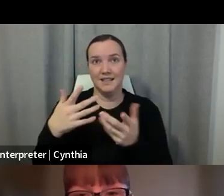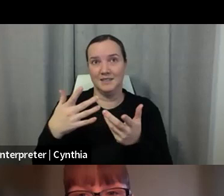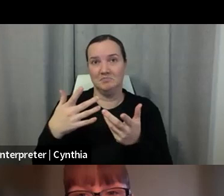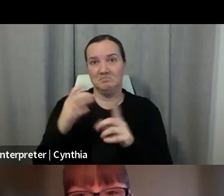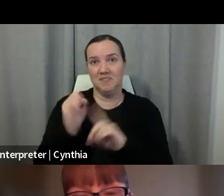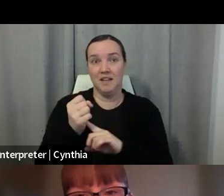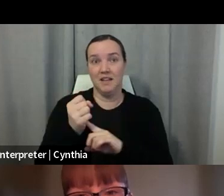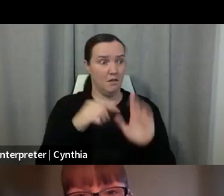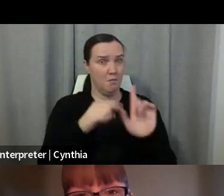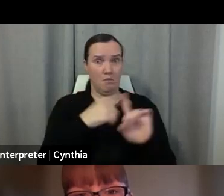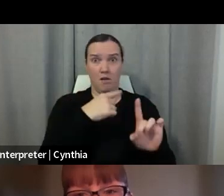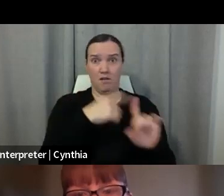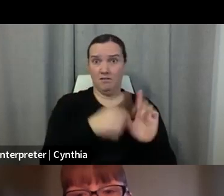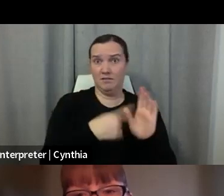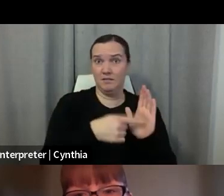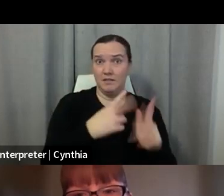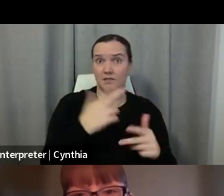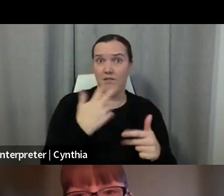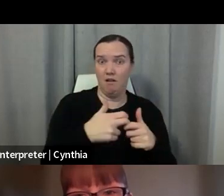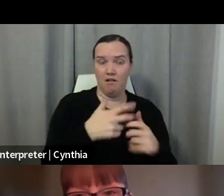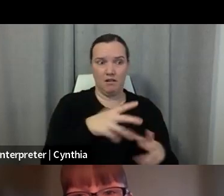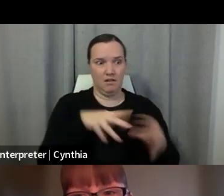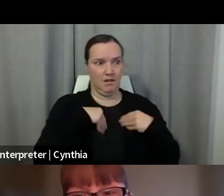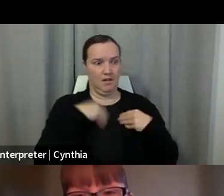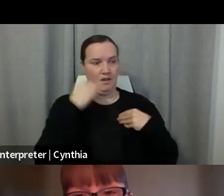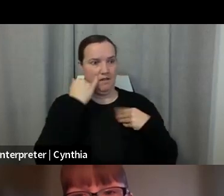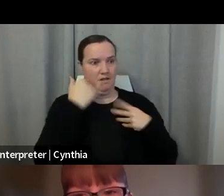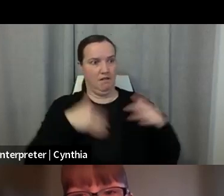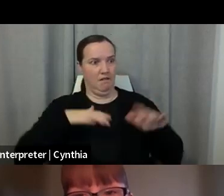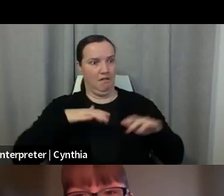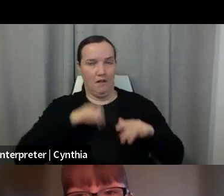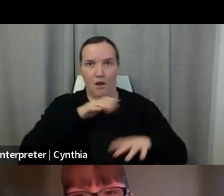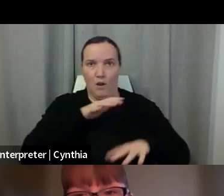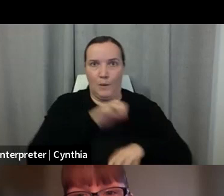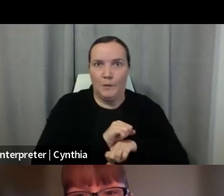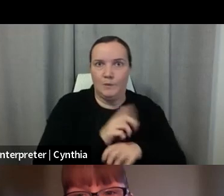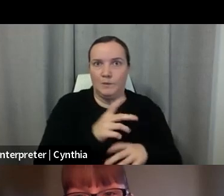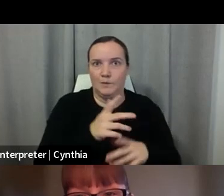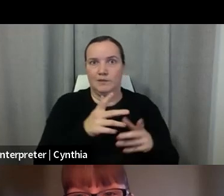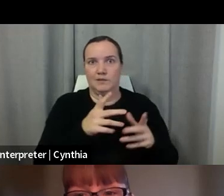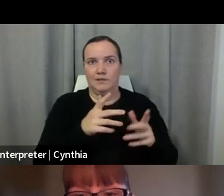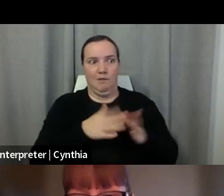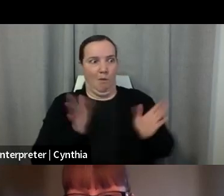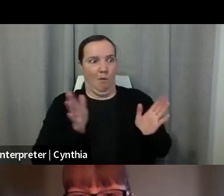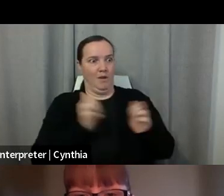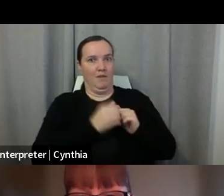even positive, it can be hard to take if you're not used to being open with other